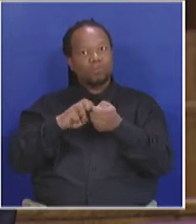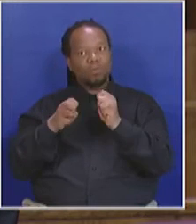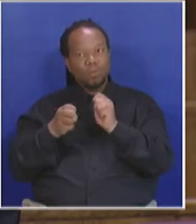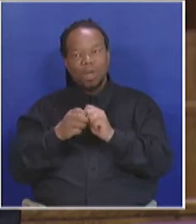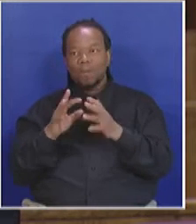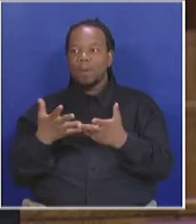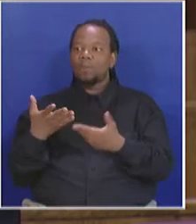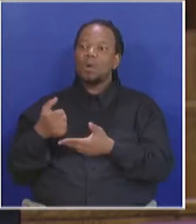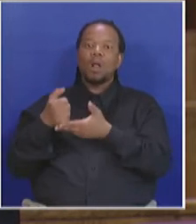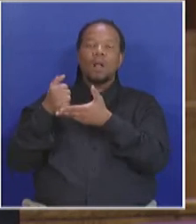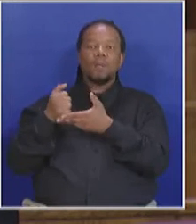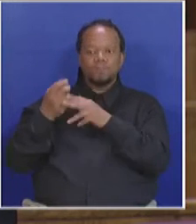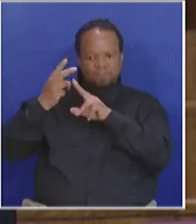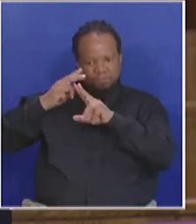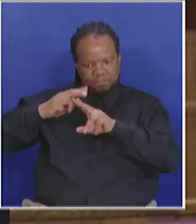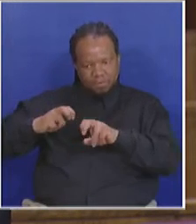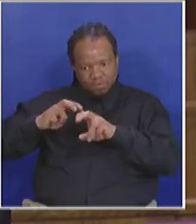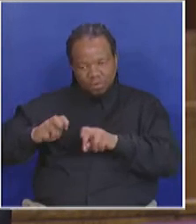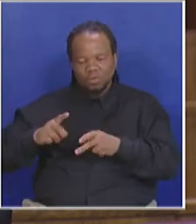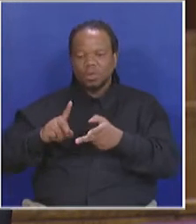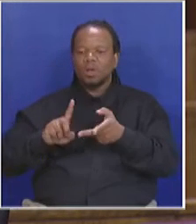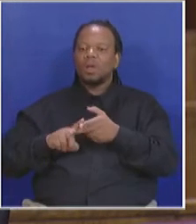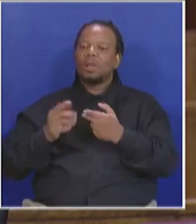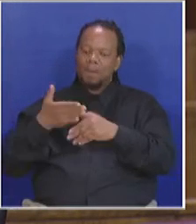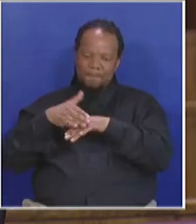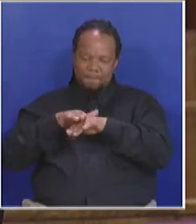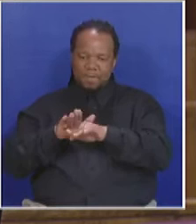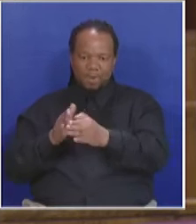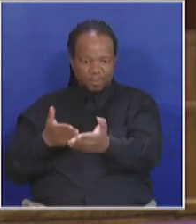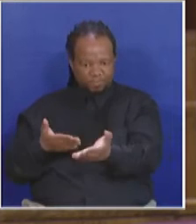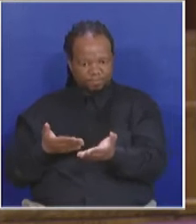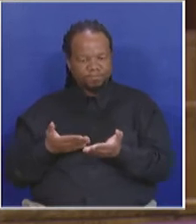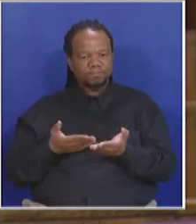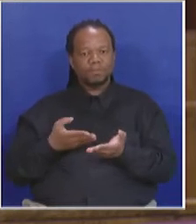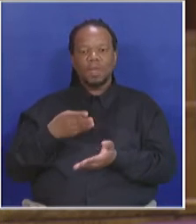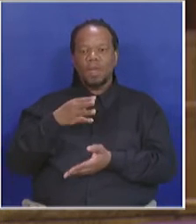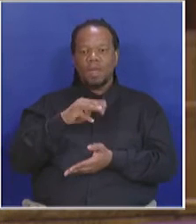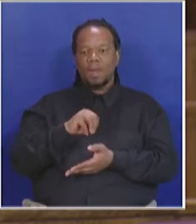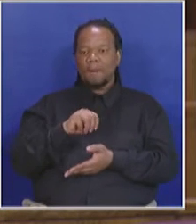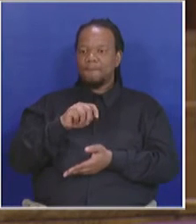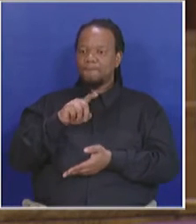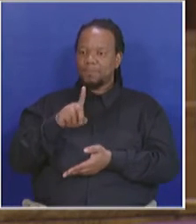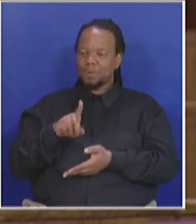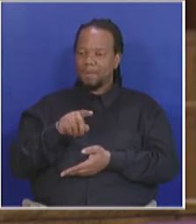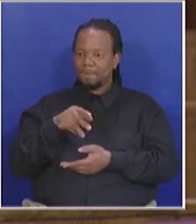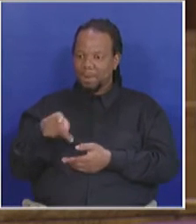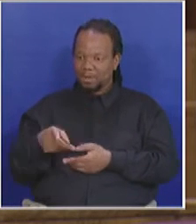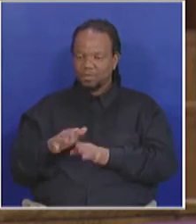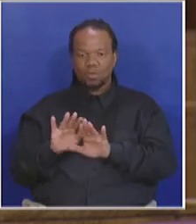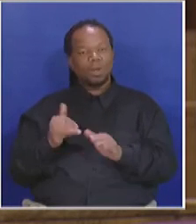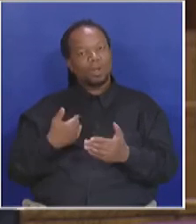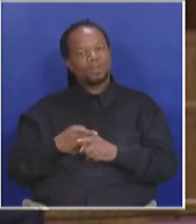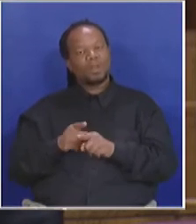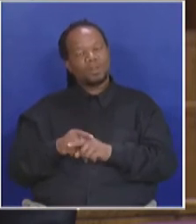research in the long-term trends, analyze the implementation of short to medium-term plans with a view to recommend improvements to government, as